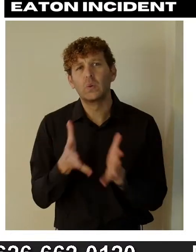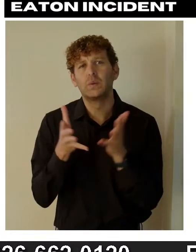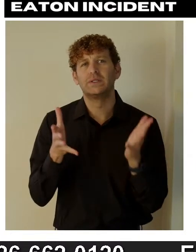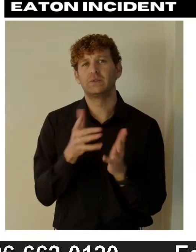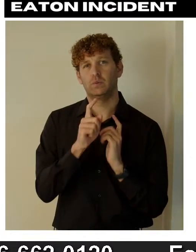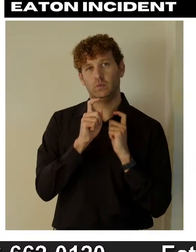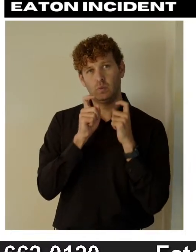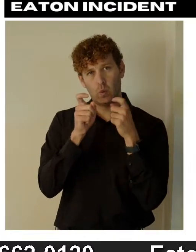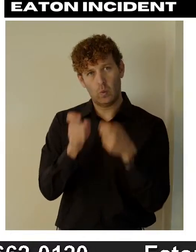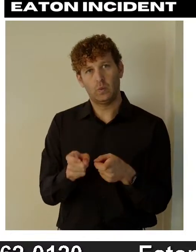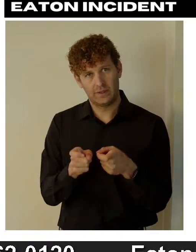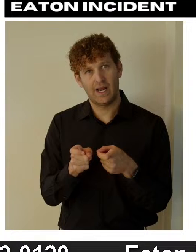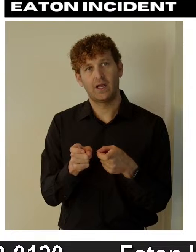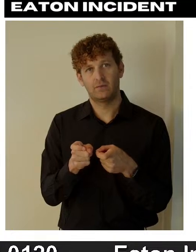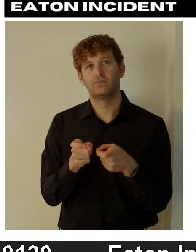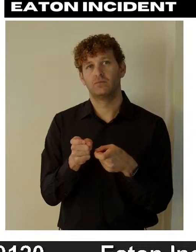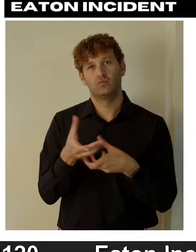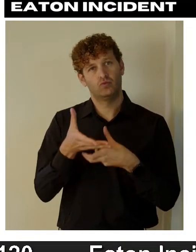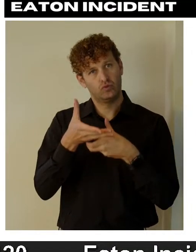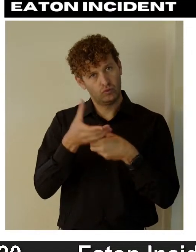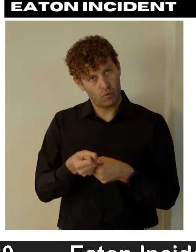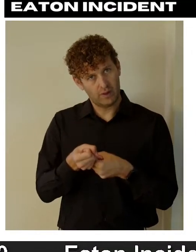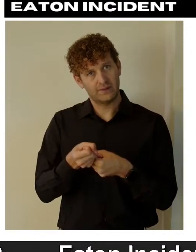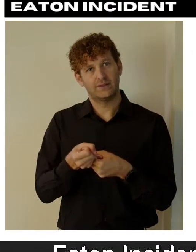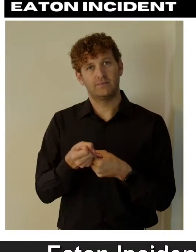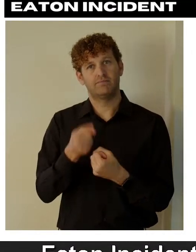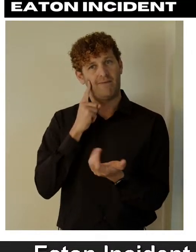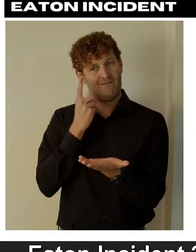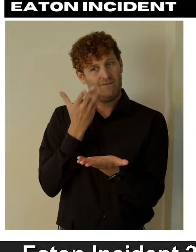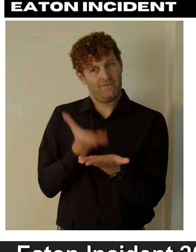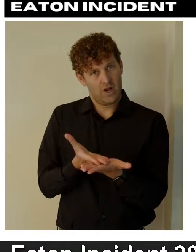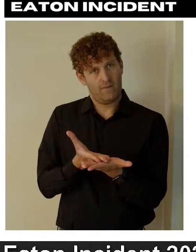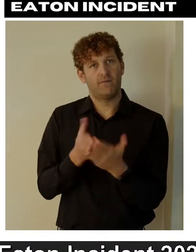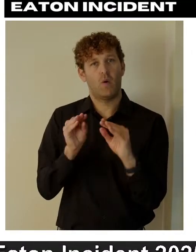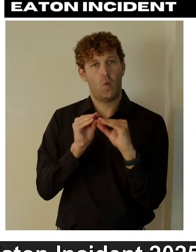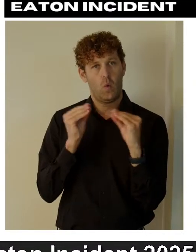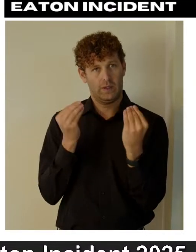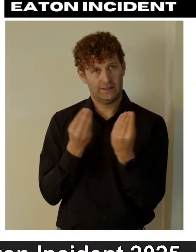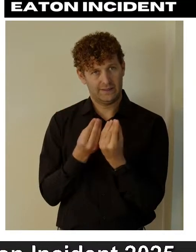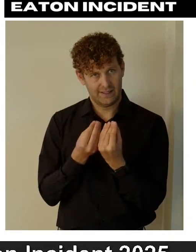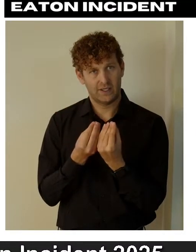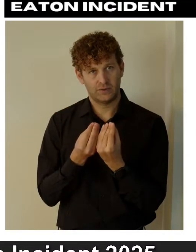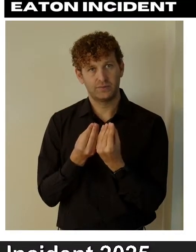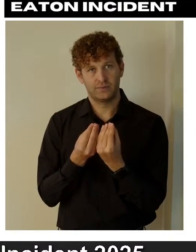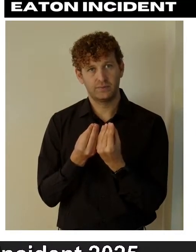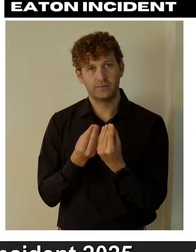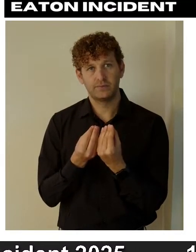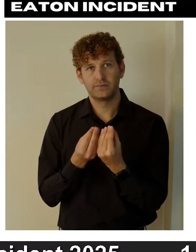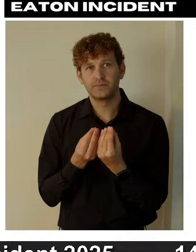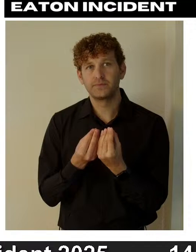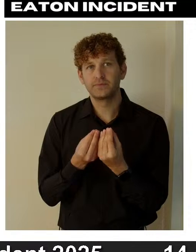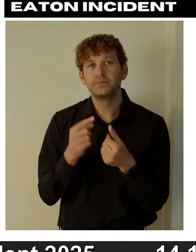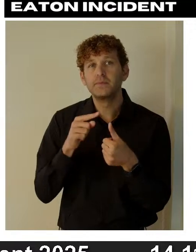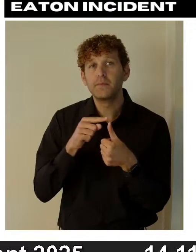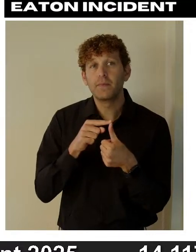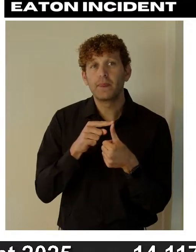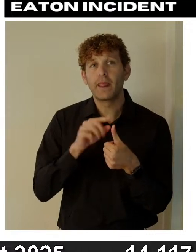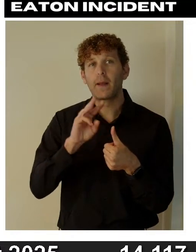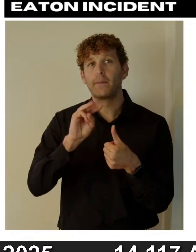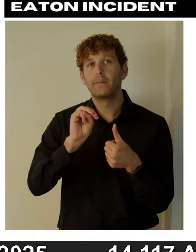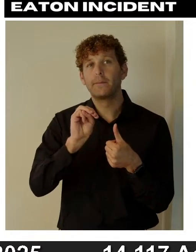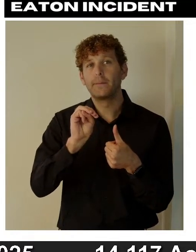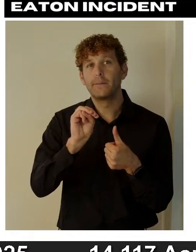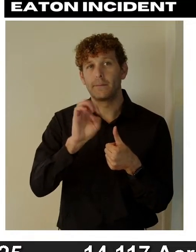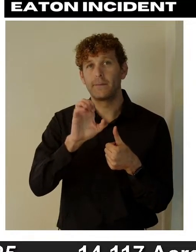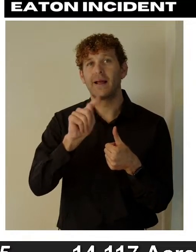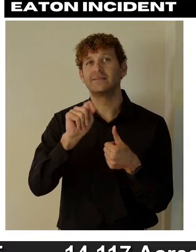to trusted, verified organizations such as ENLA, the Emergency Network Los Angeles, the American